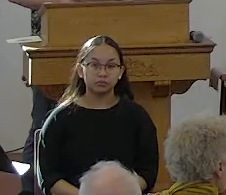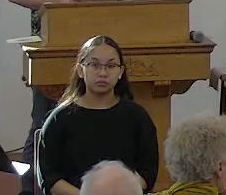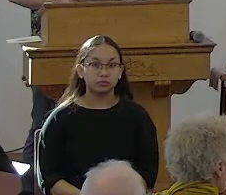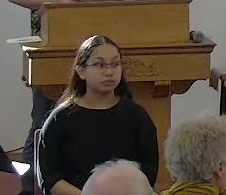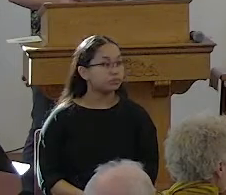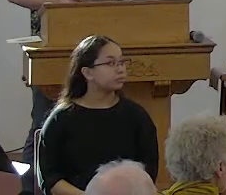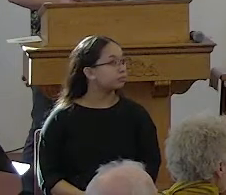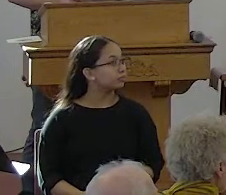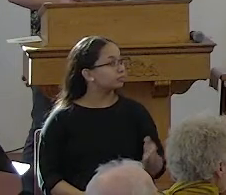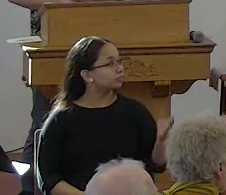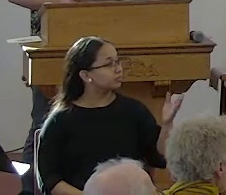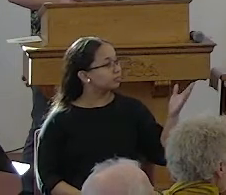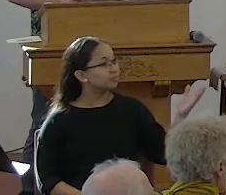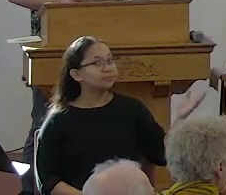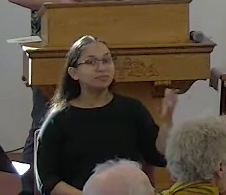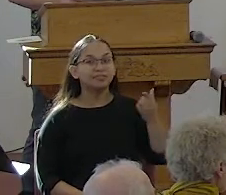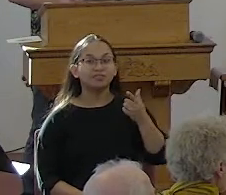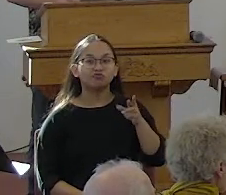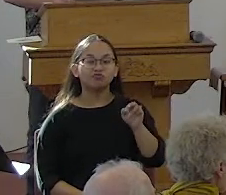Good morning.